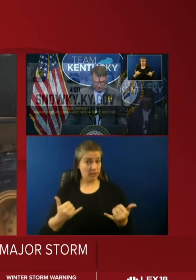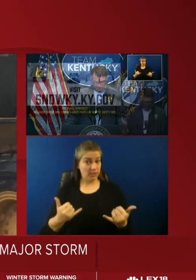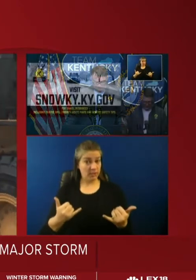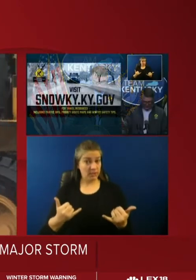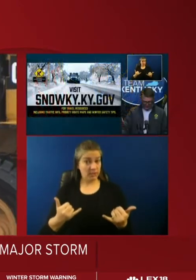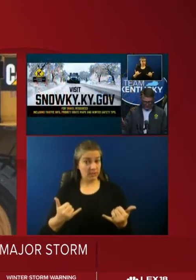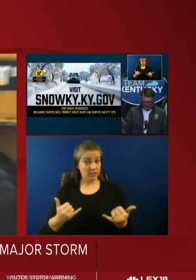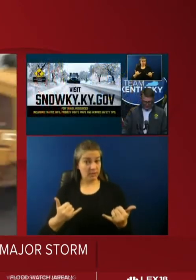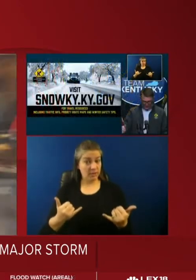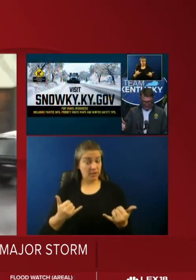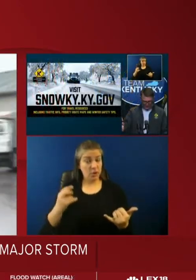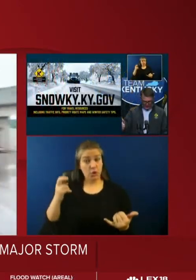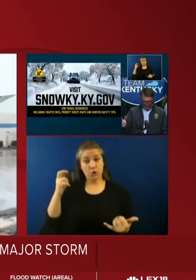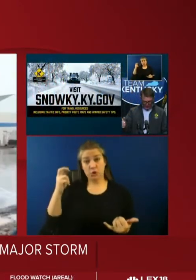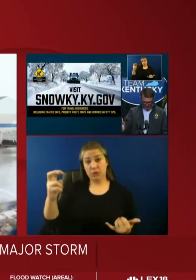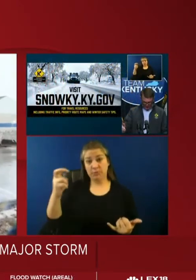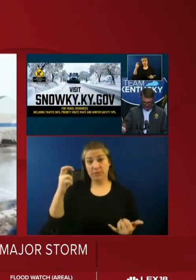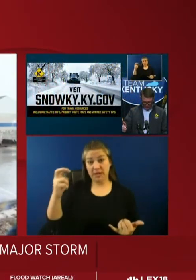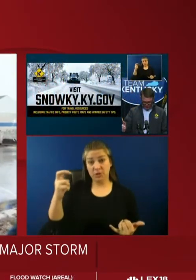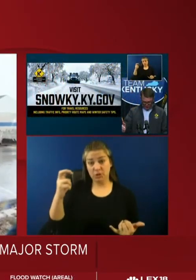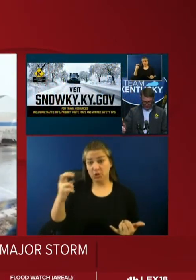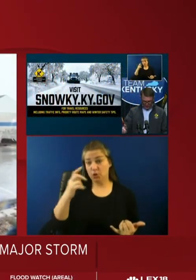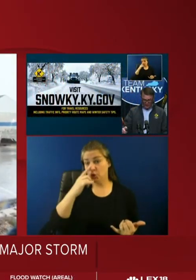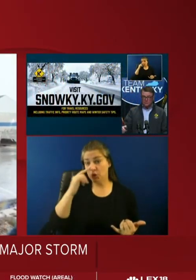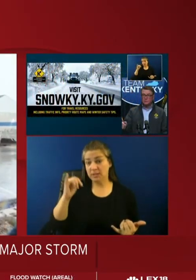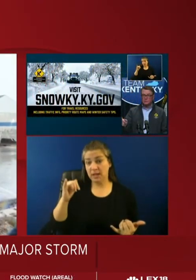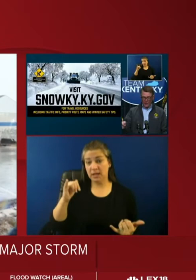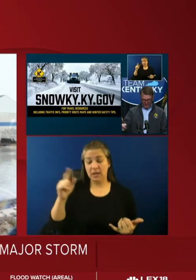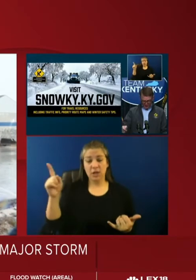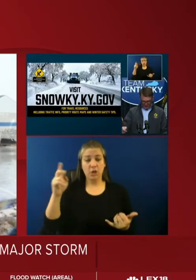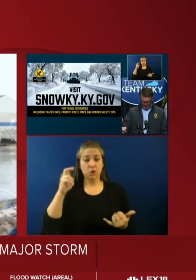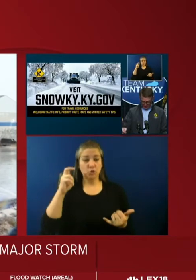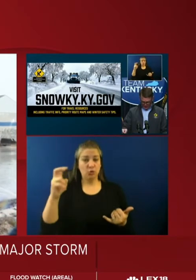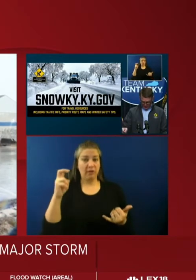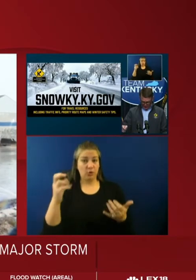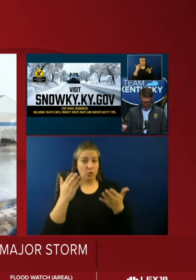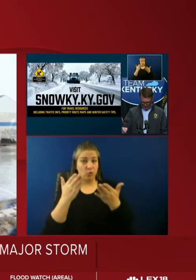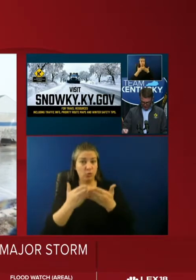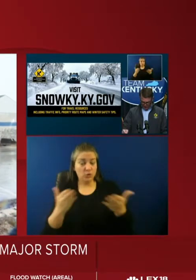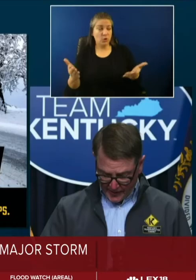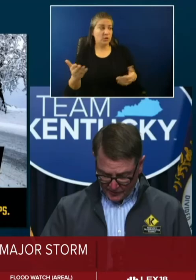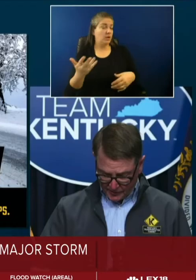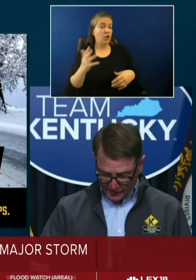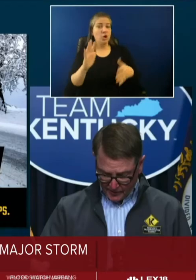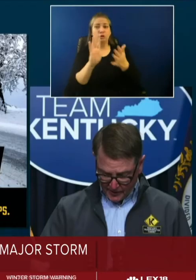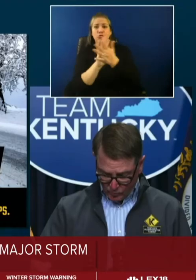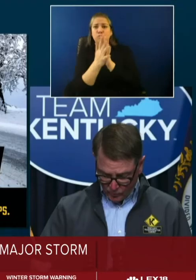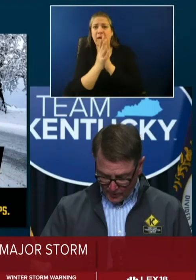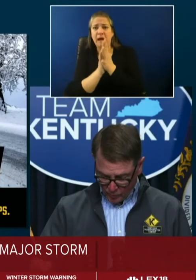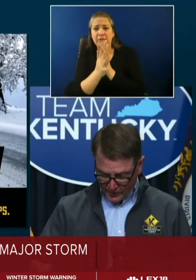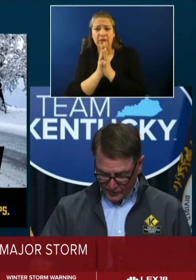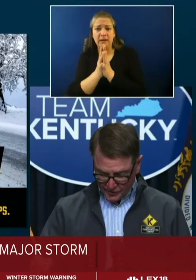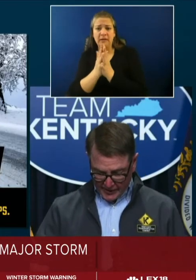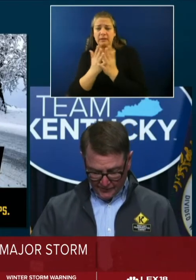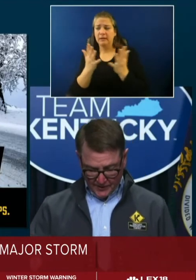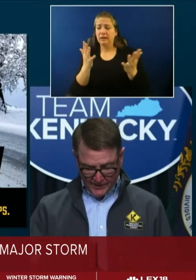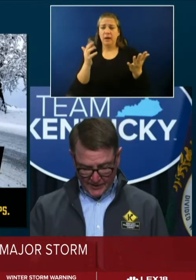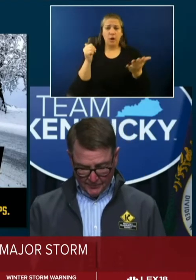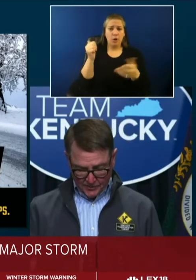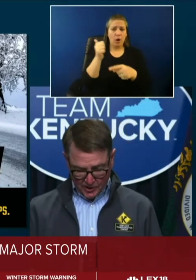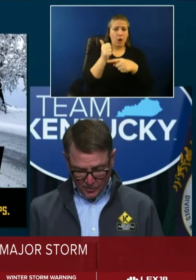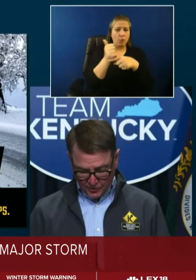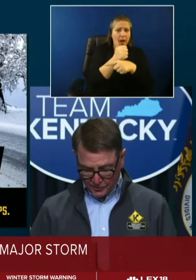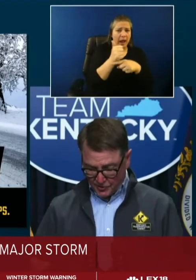transportation conditions, that is travel resources, traffic conditions, priority routes, and winter